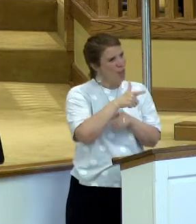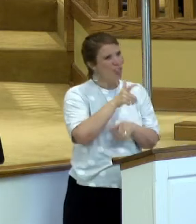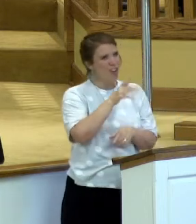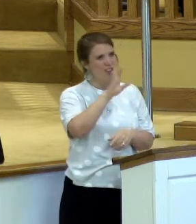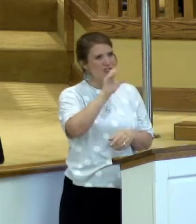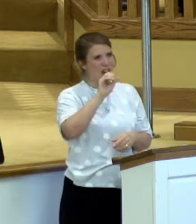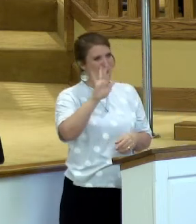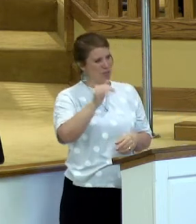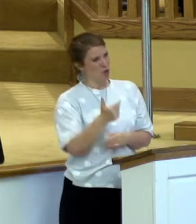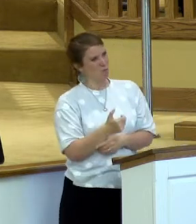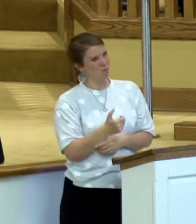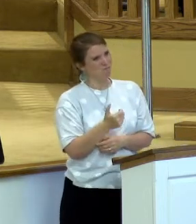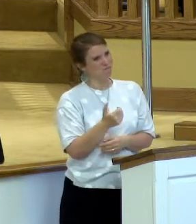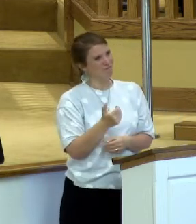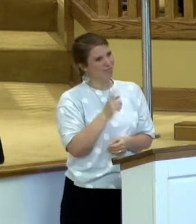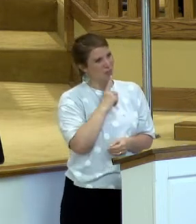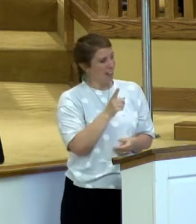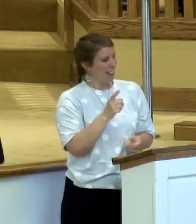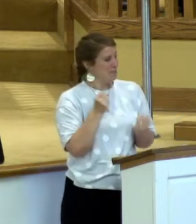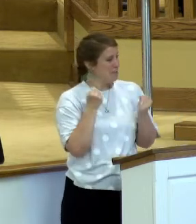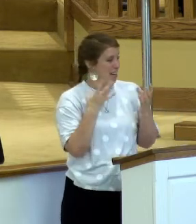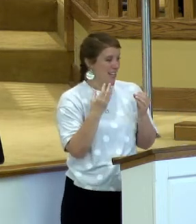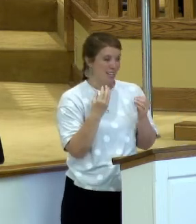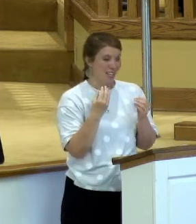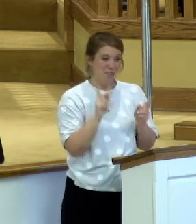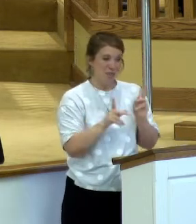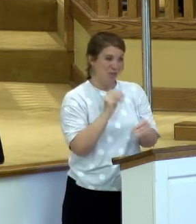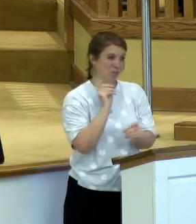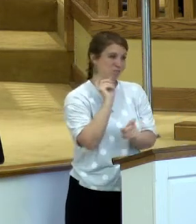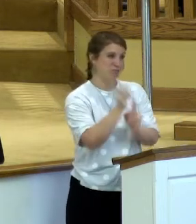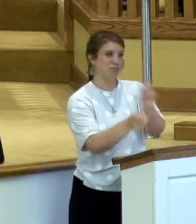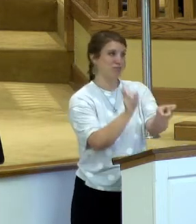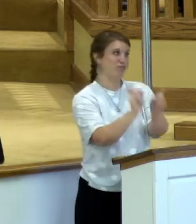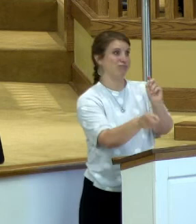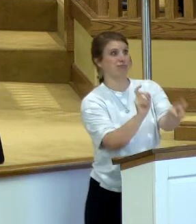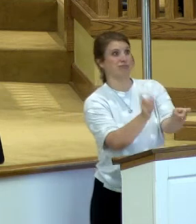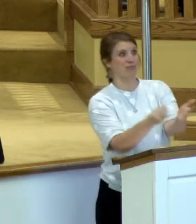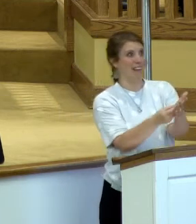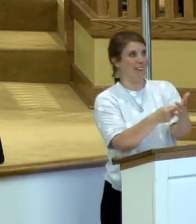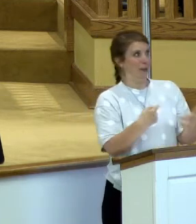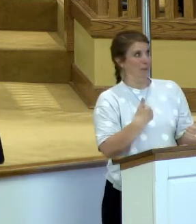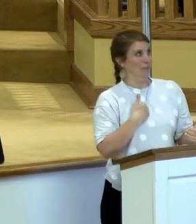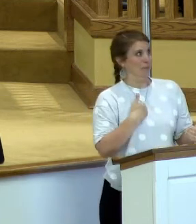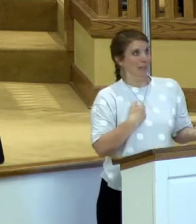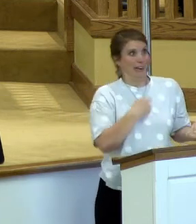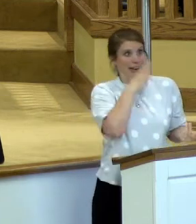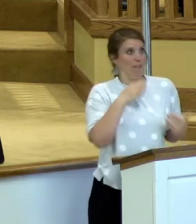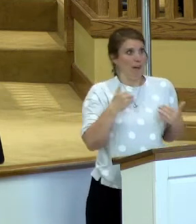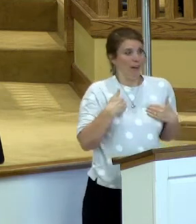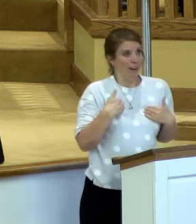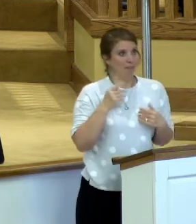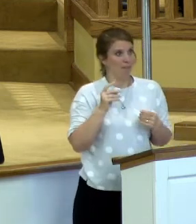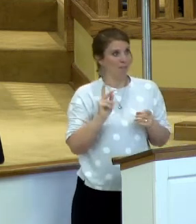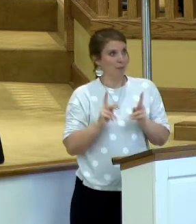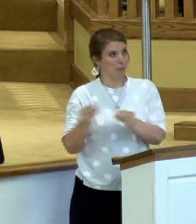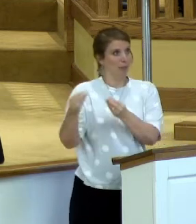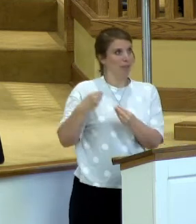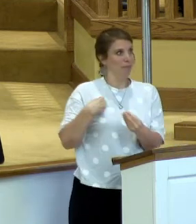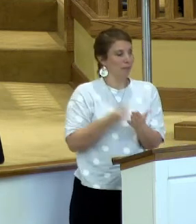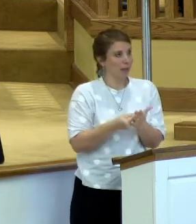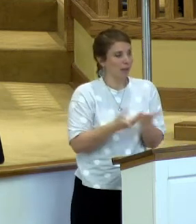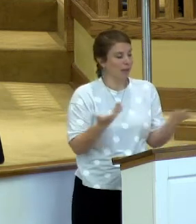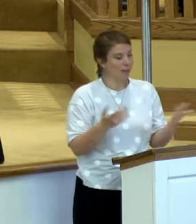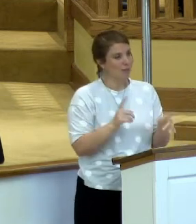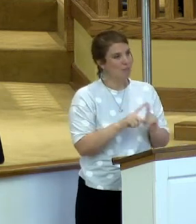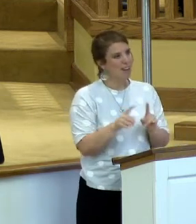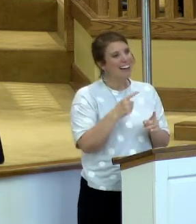man. You have had money thrown at you, man. I said, man, I've never had that, you know, in my ministry, and God's good. We all have different things and stuff. But he told